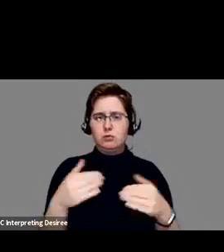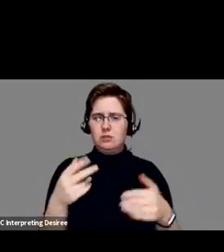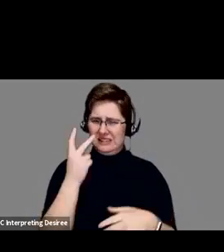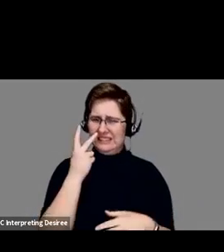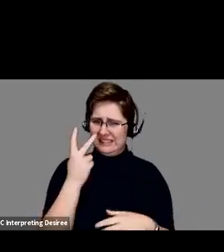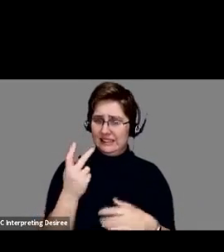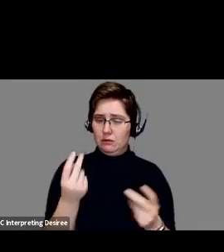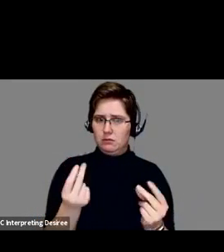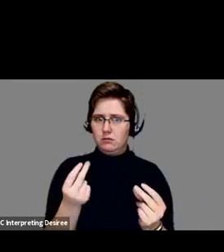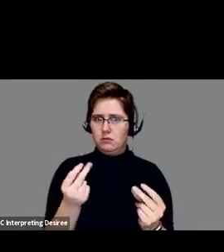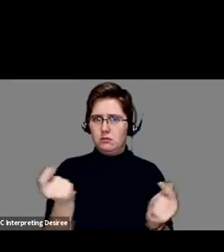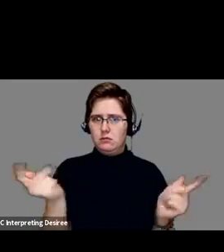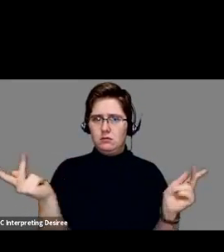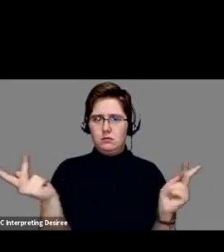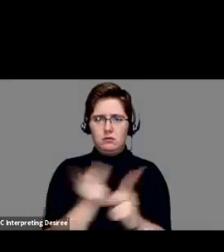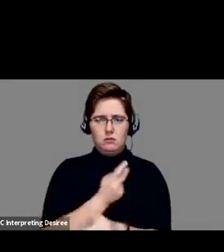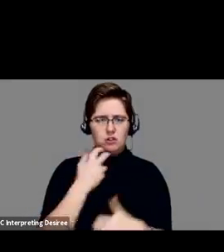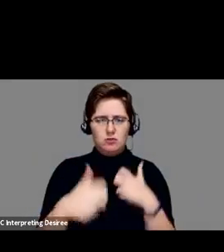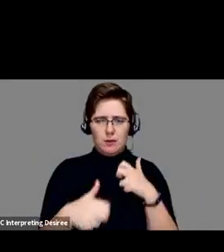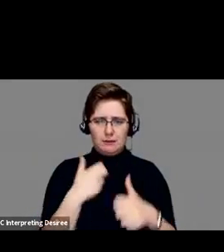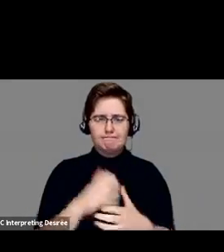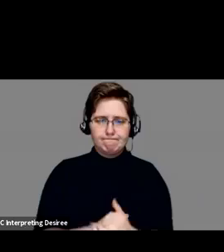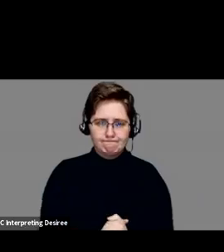where instantly that's a problem.